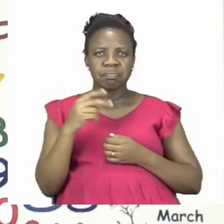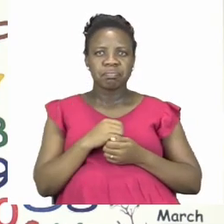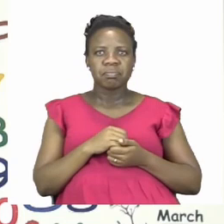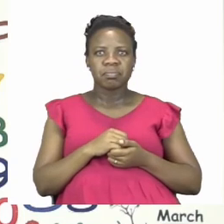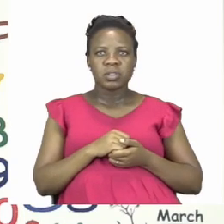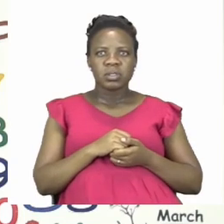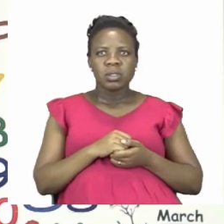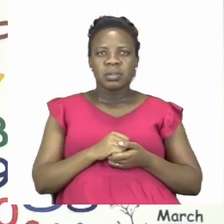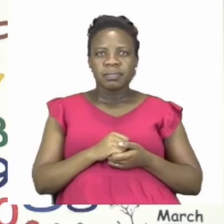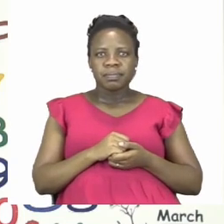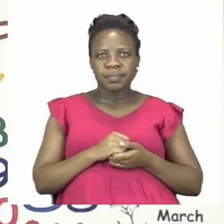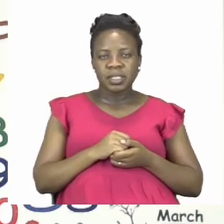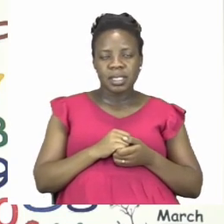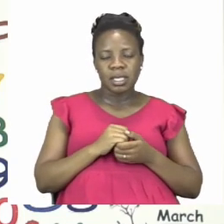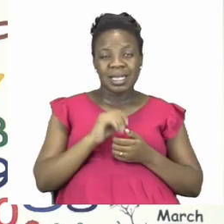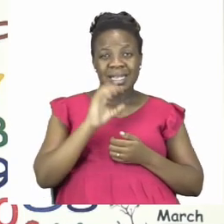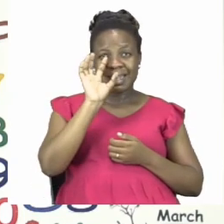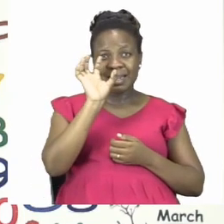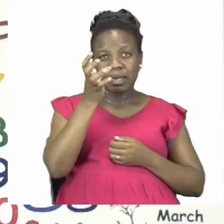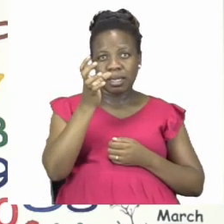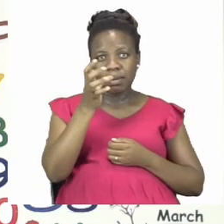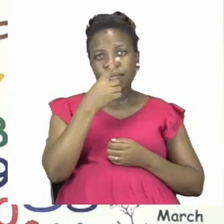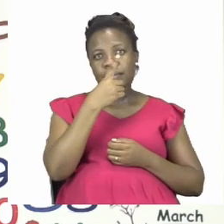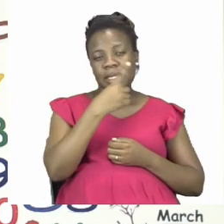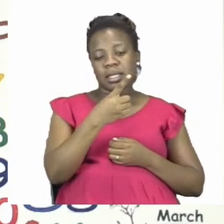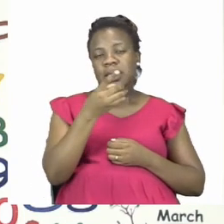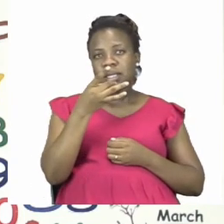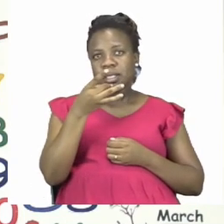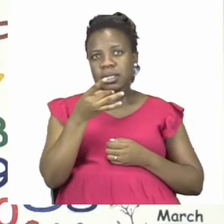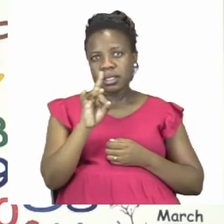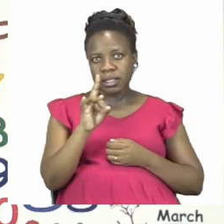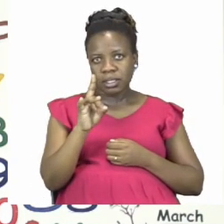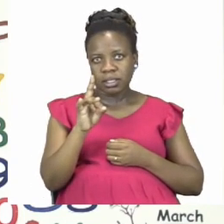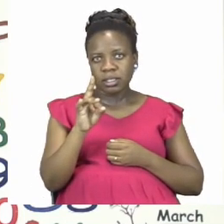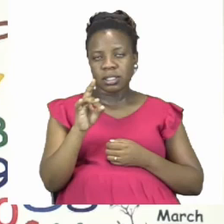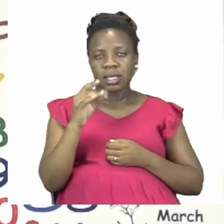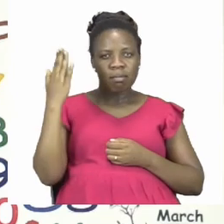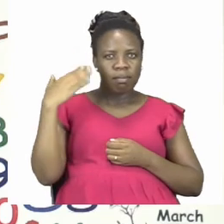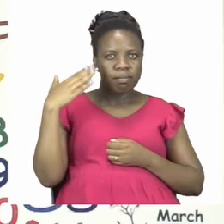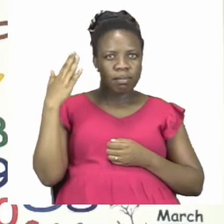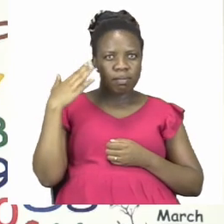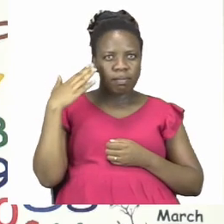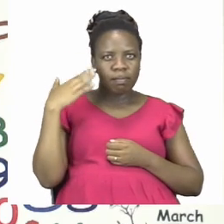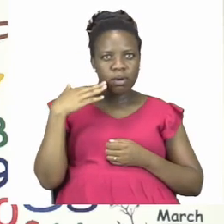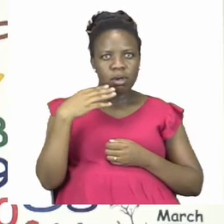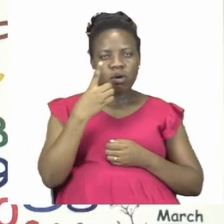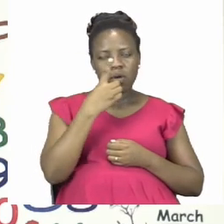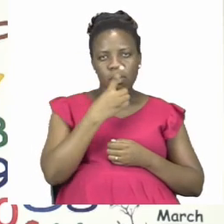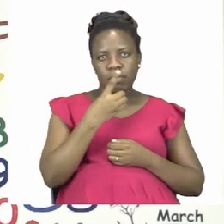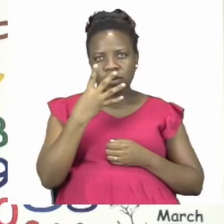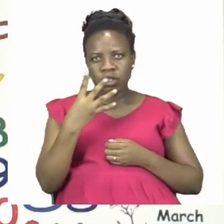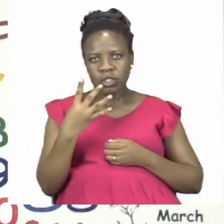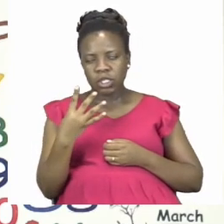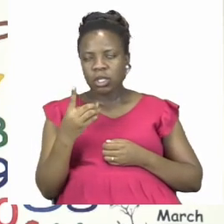their electrical appliance. So I would also like you to do the same. Please, can you try and make yours